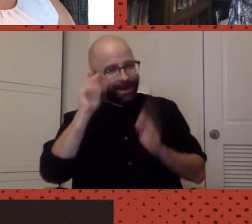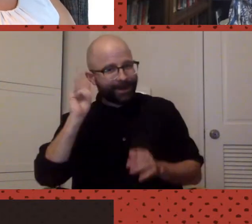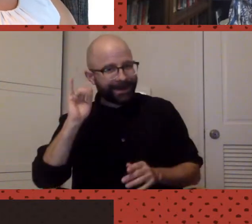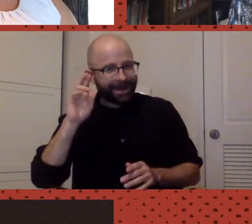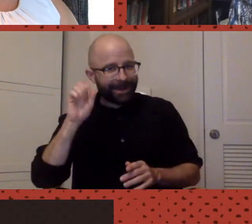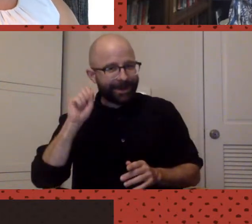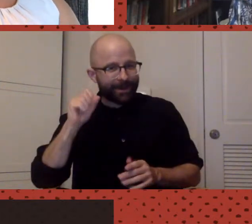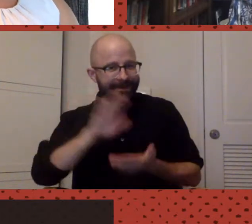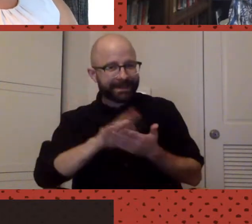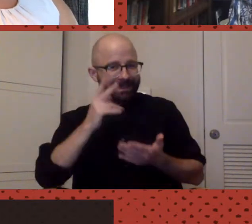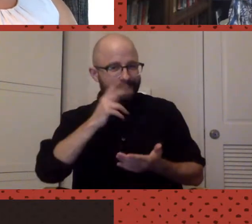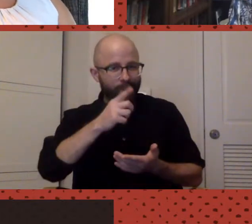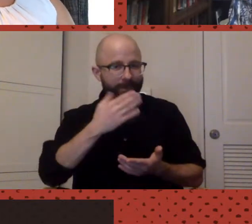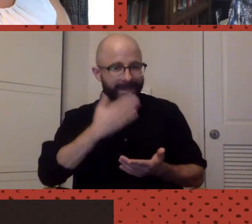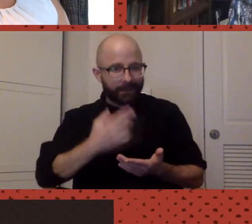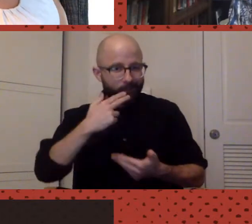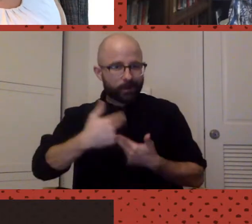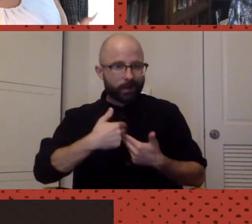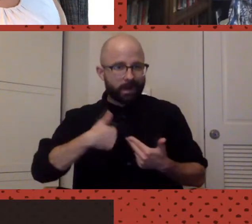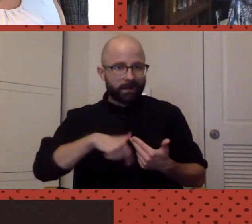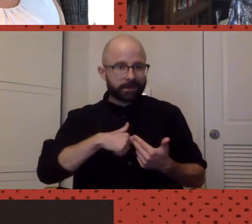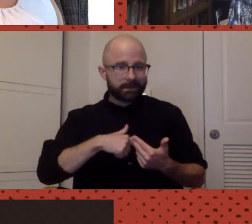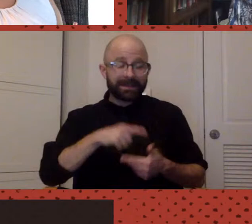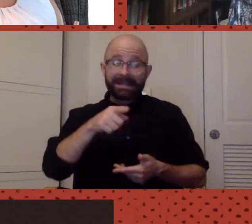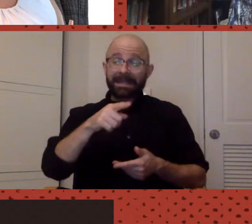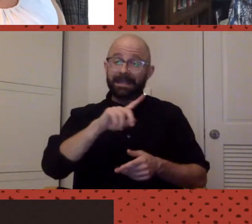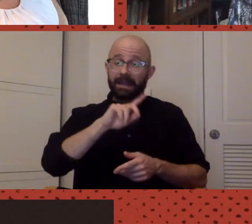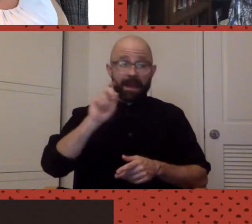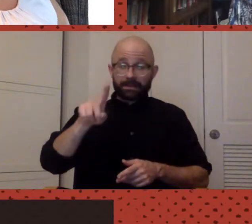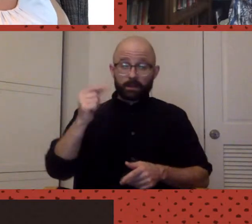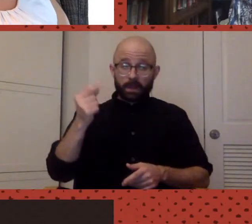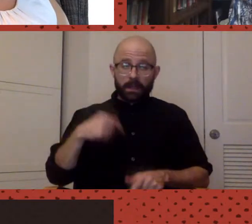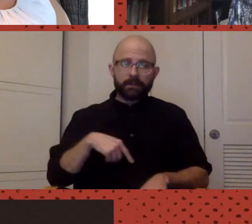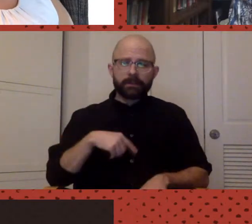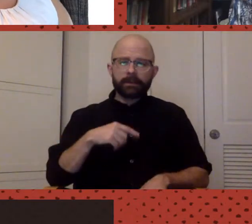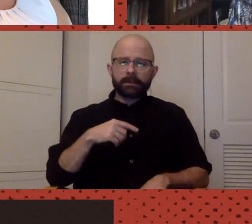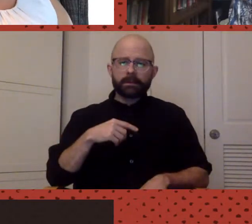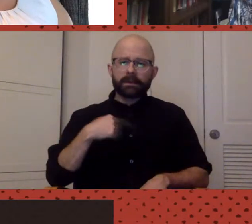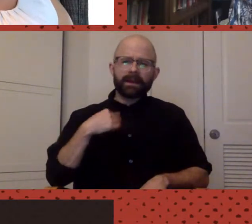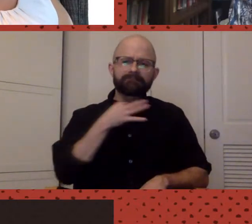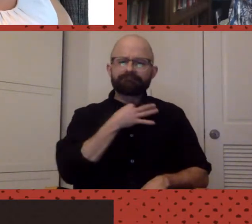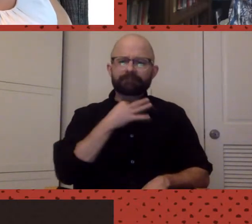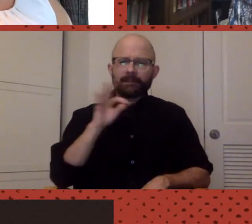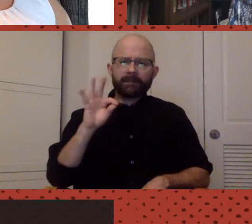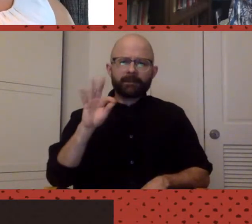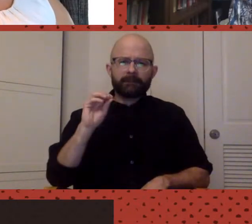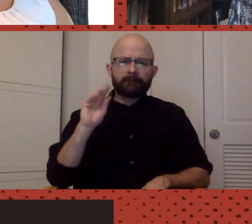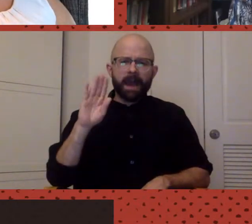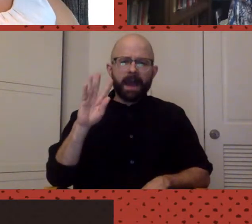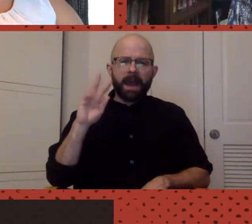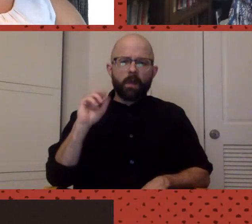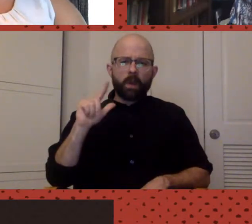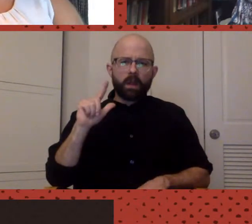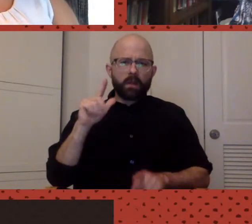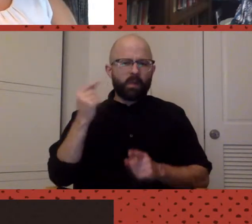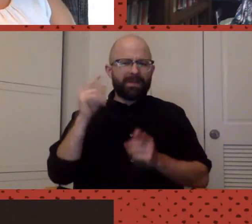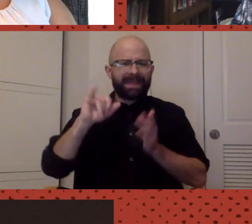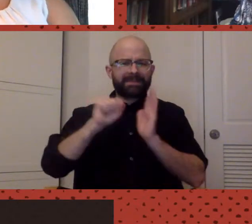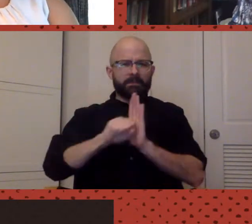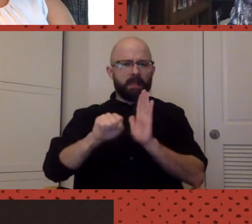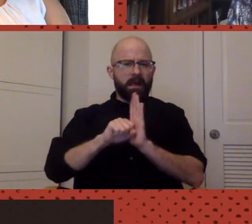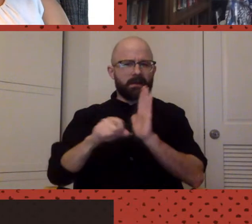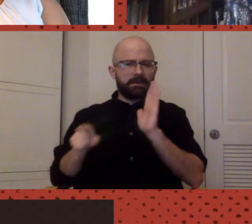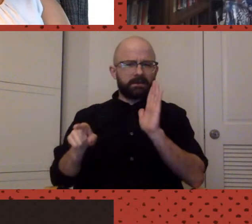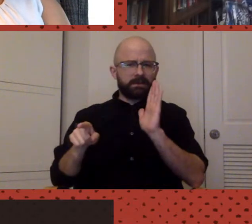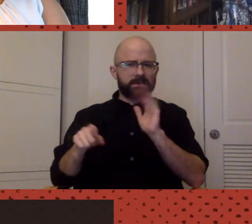Thanks for joining us. And he writes, I'm so curious what the fowl symbolized. Yeah. So the